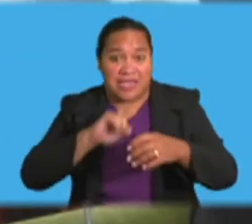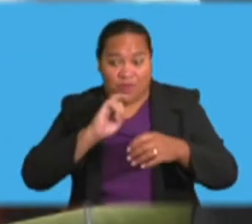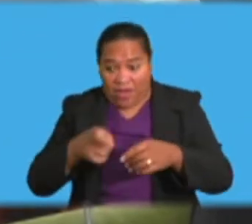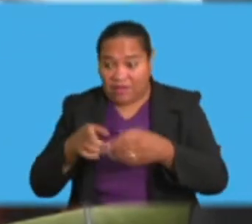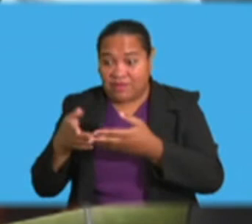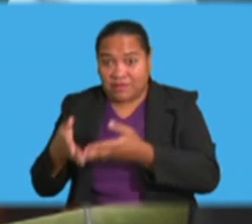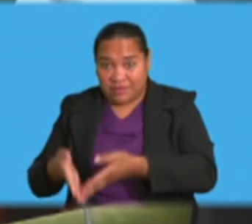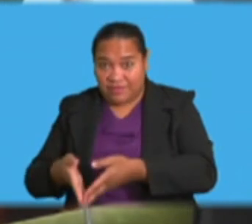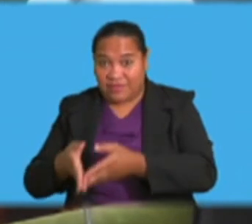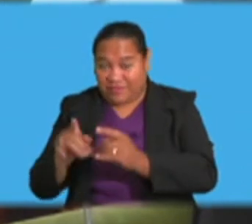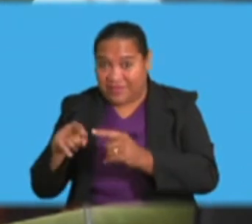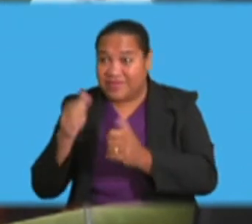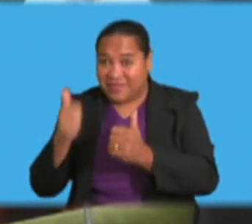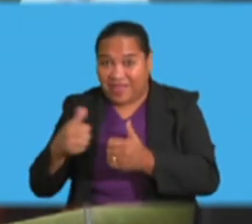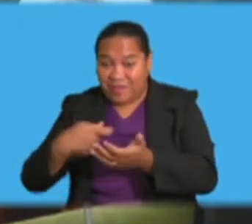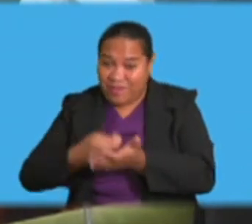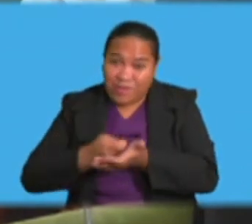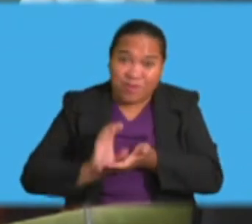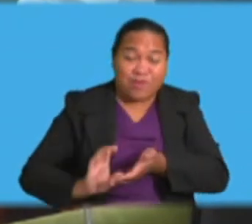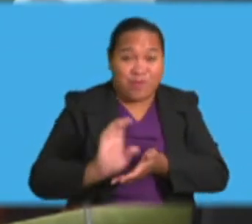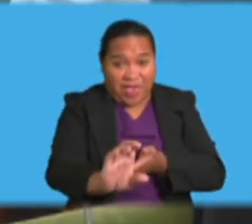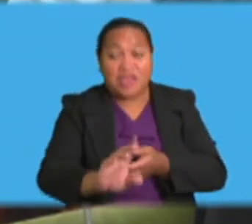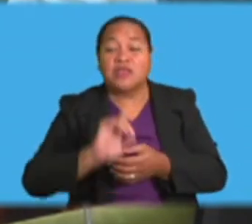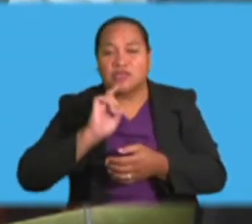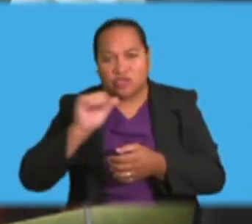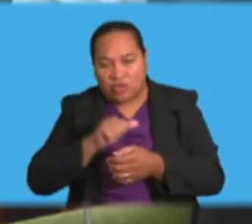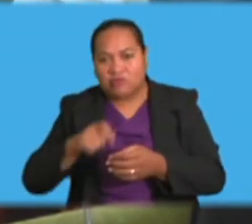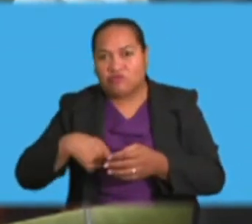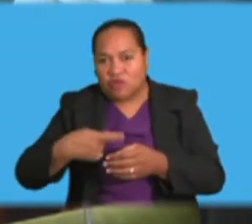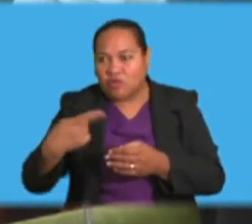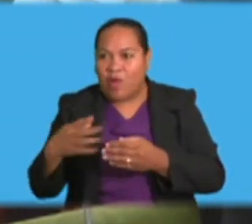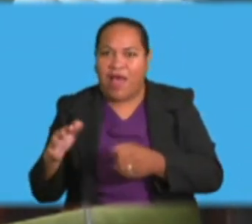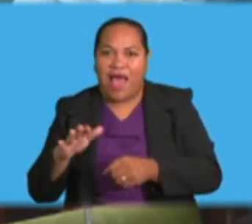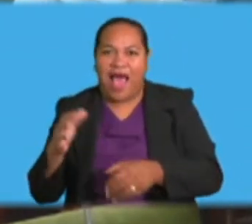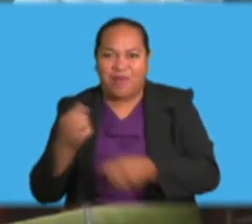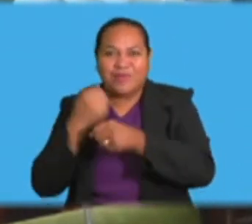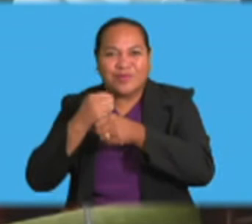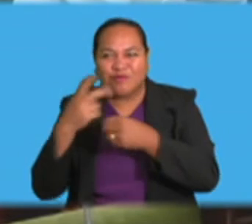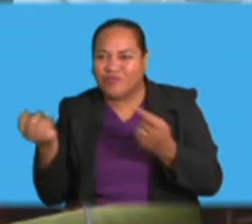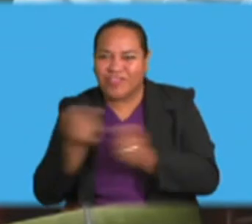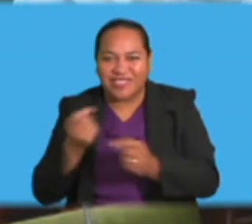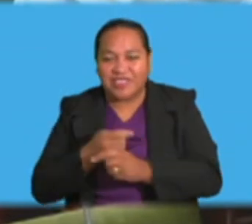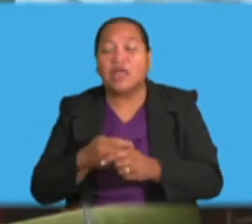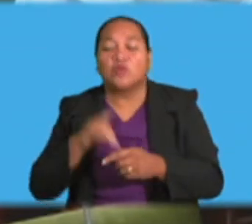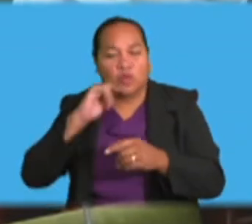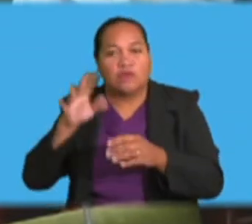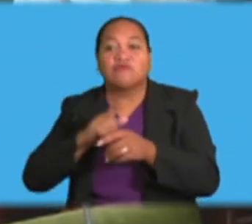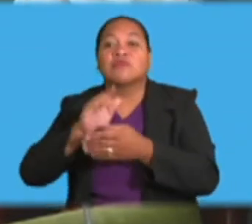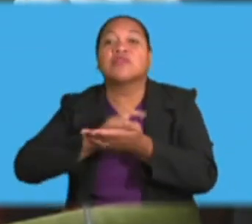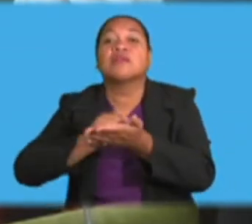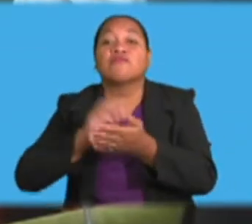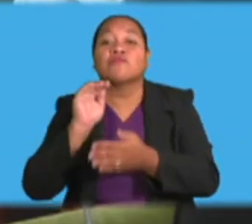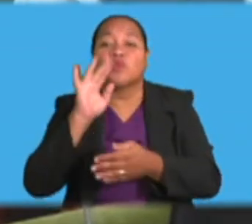are paid off and the factory capital upgraded, Pine landowners will receive more in LSBP